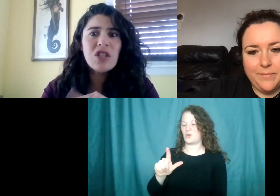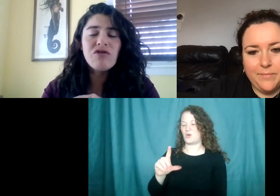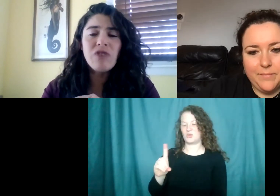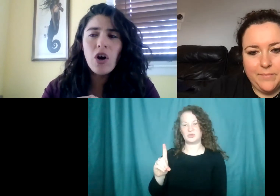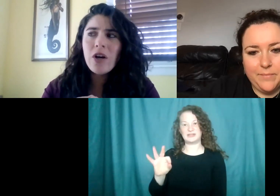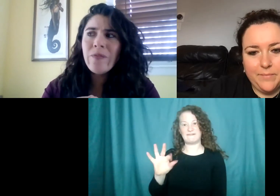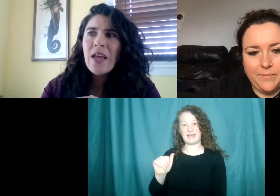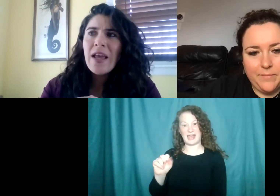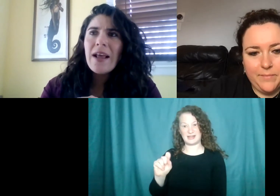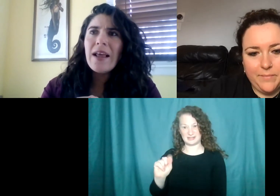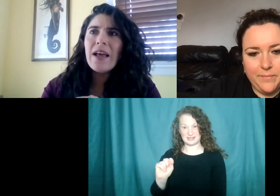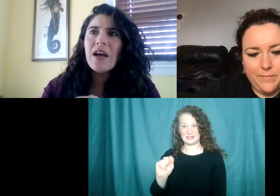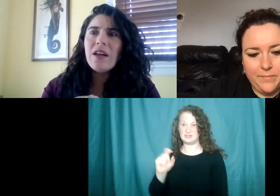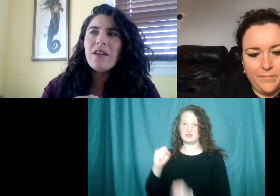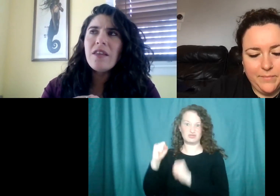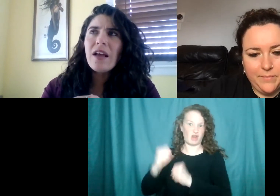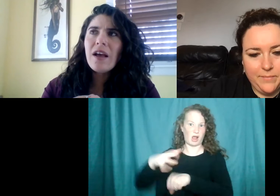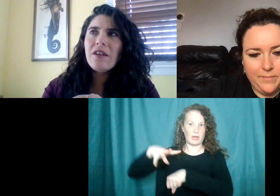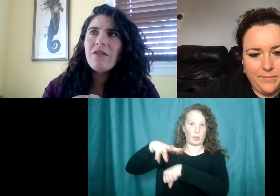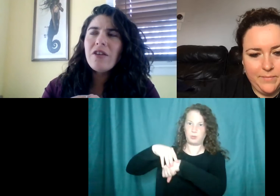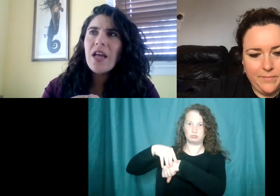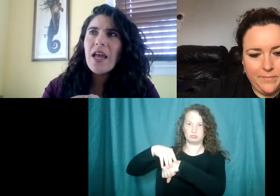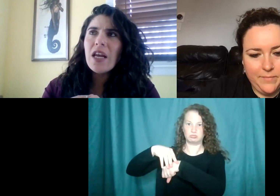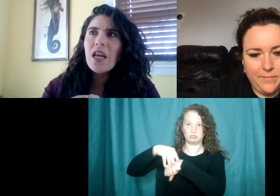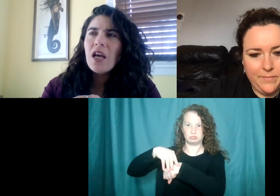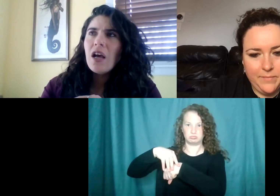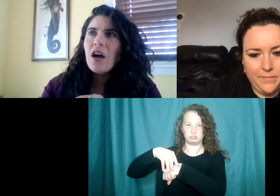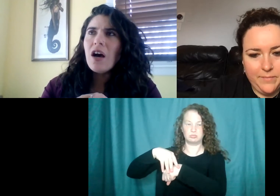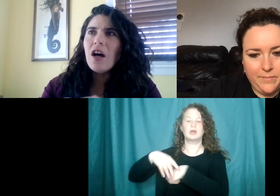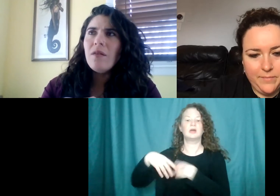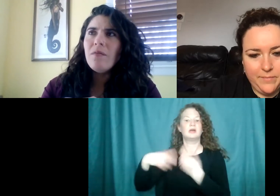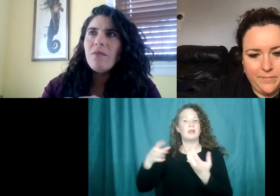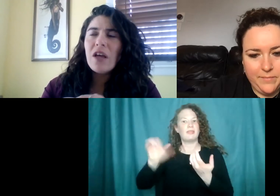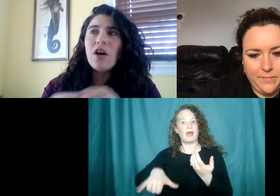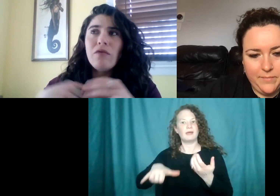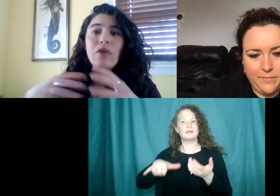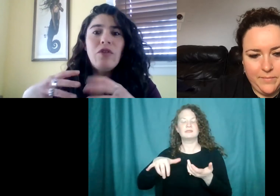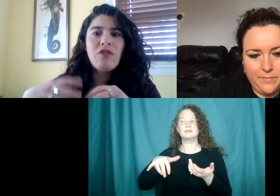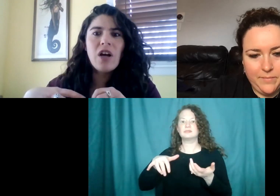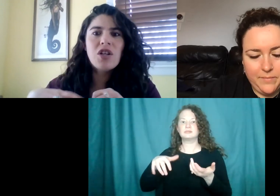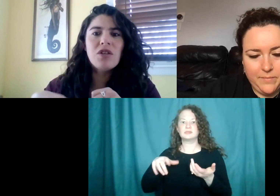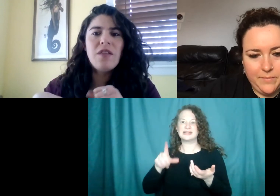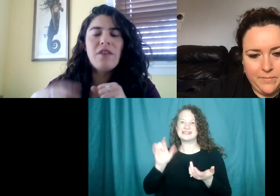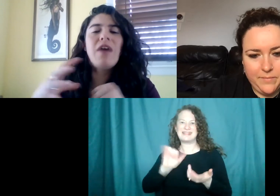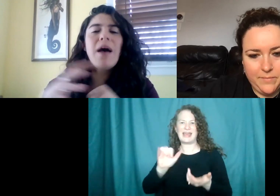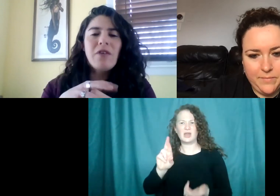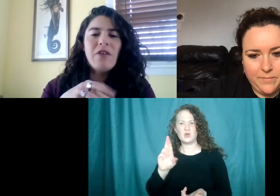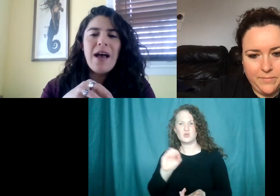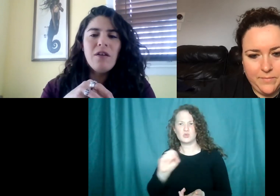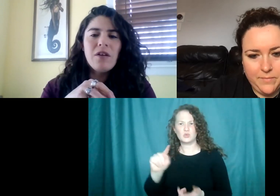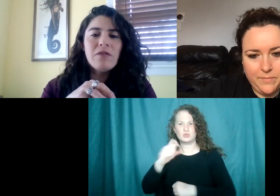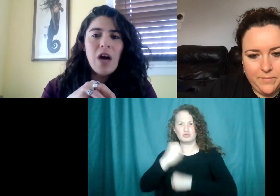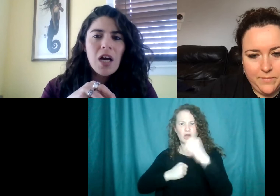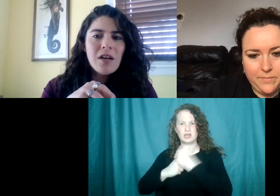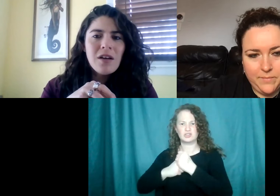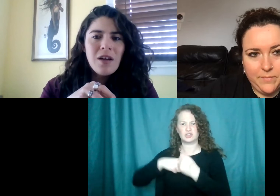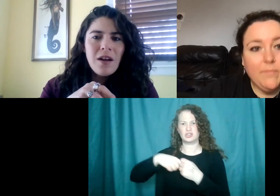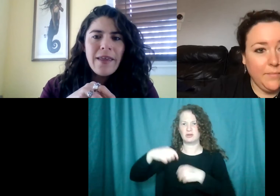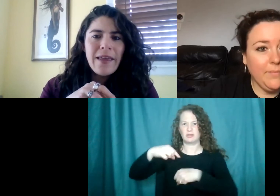really strong, and they kind of create like a root structure that's wrapped around a